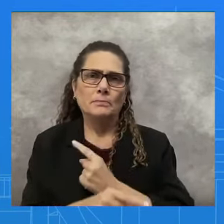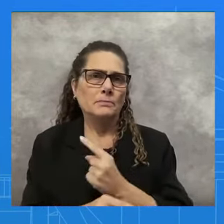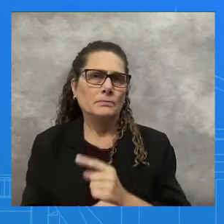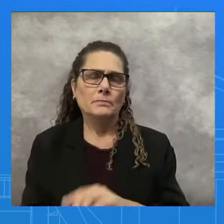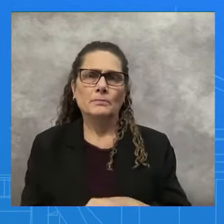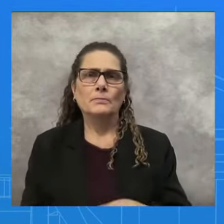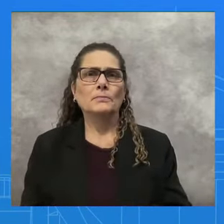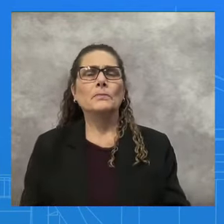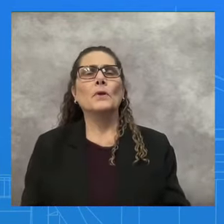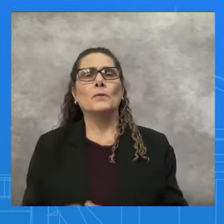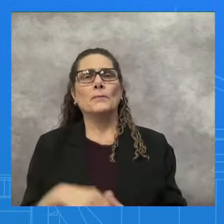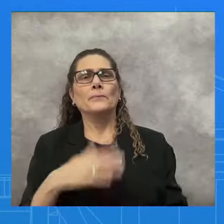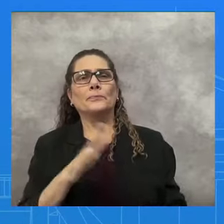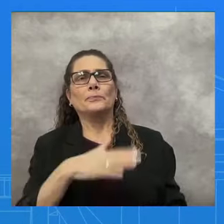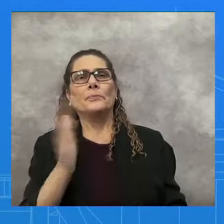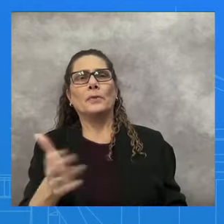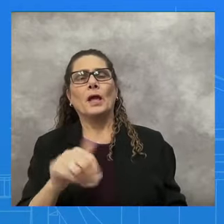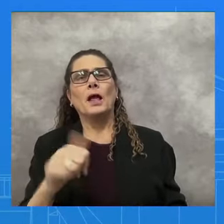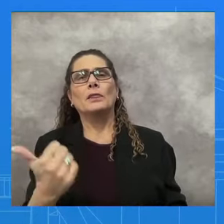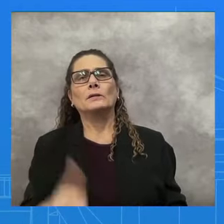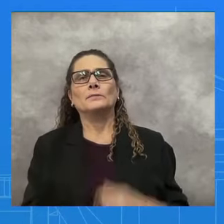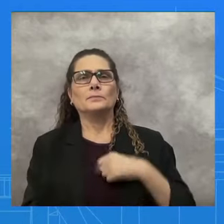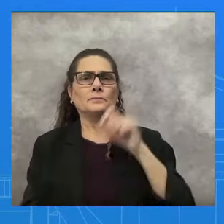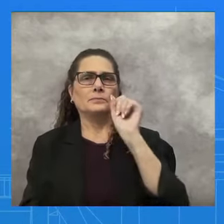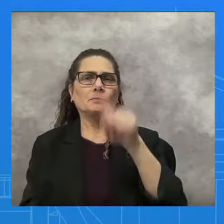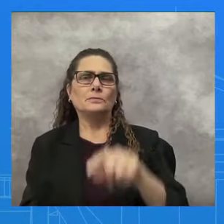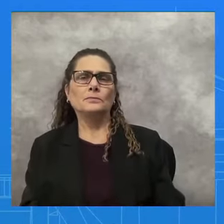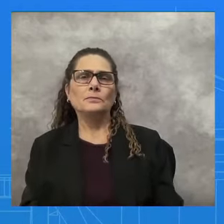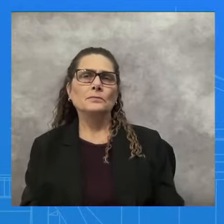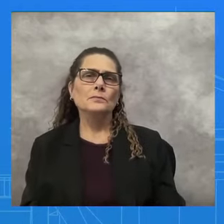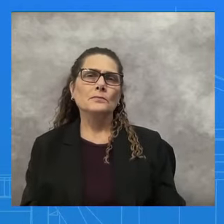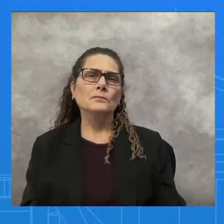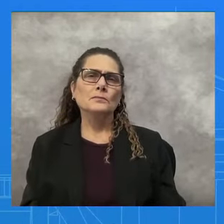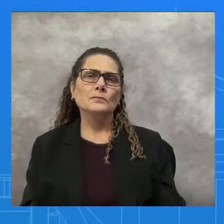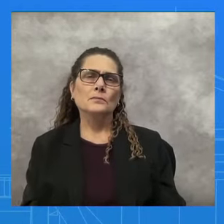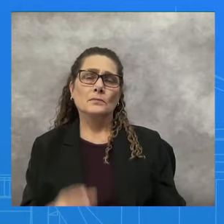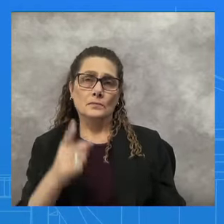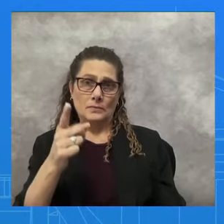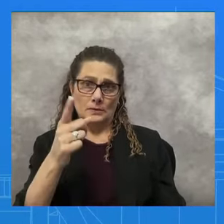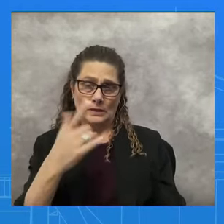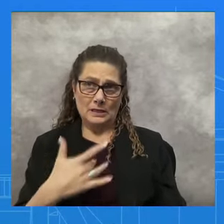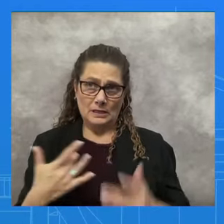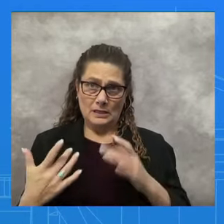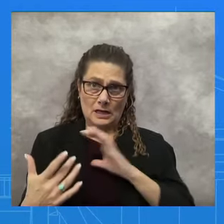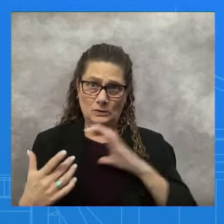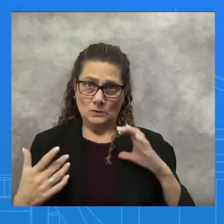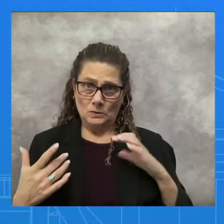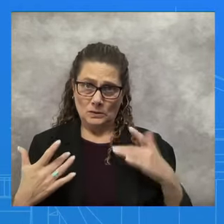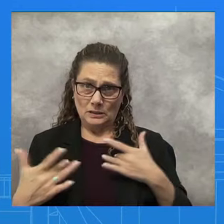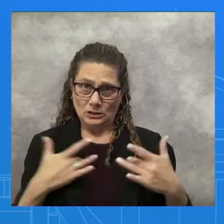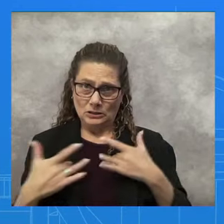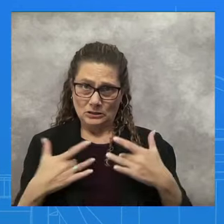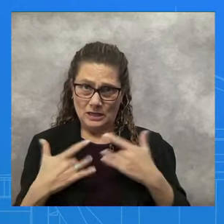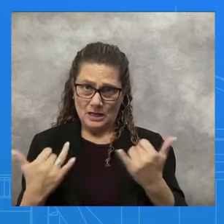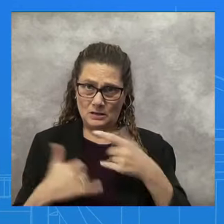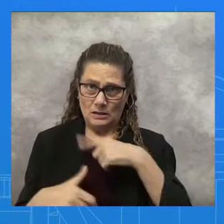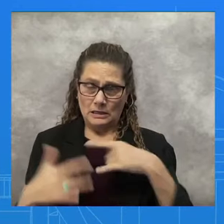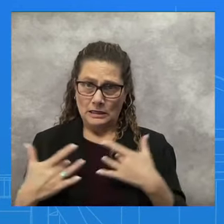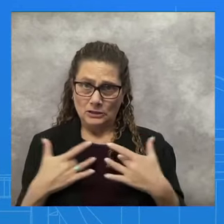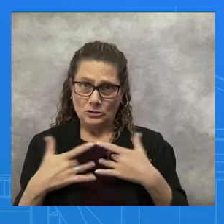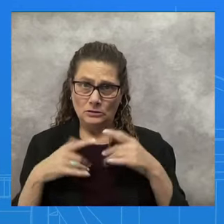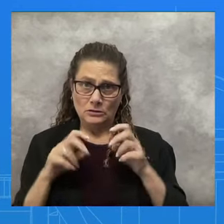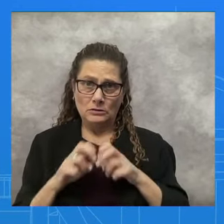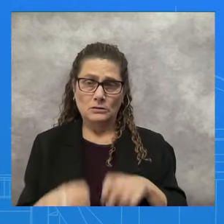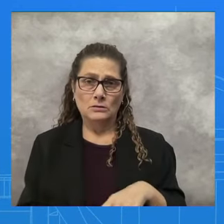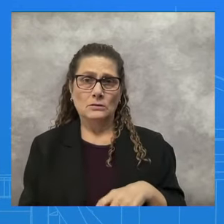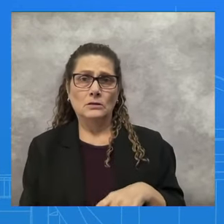now have had access to this classified intelligence? That's really for Chairman Turner to speak